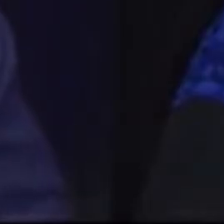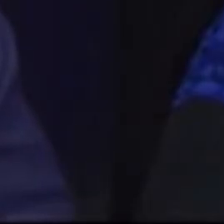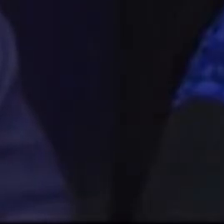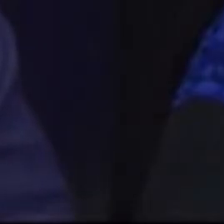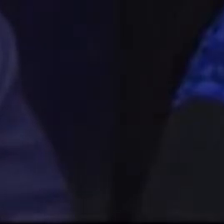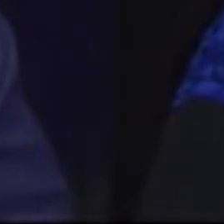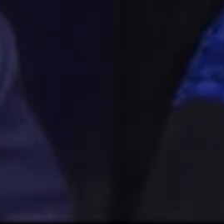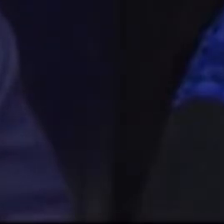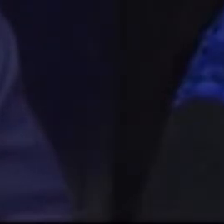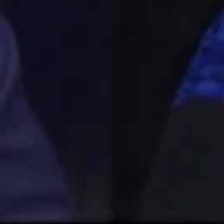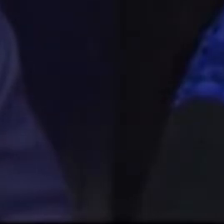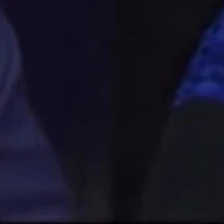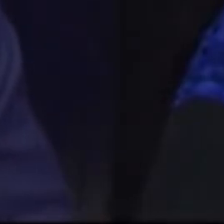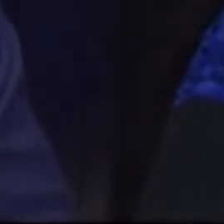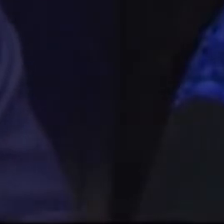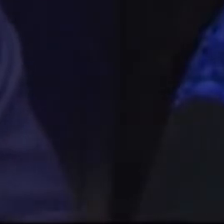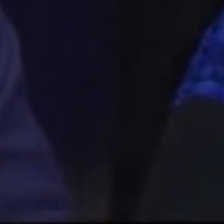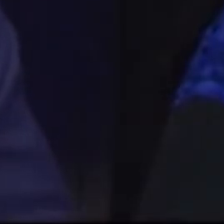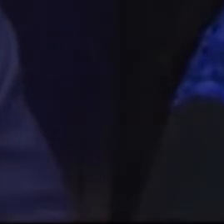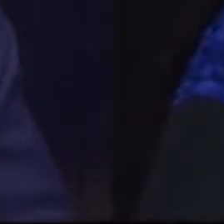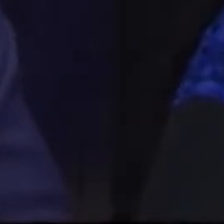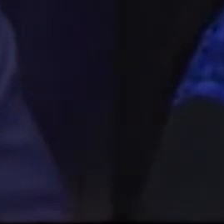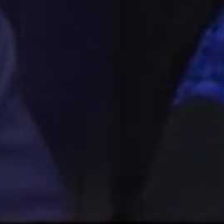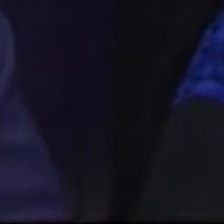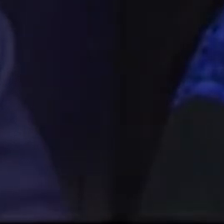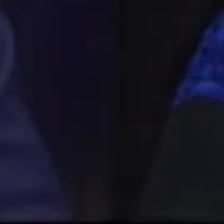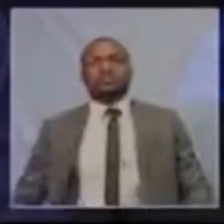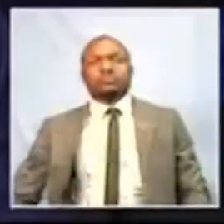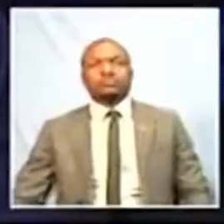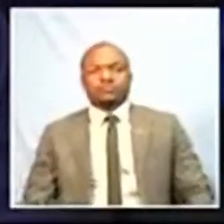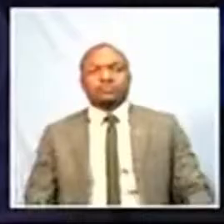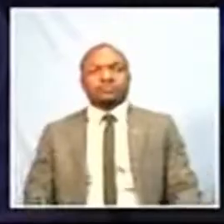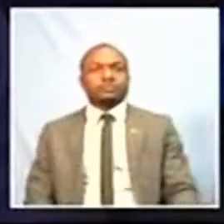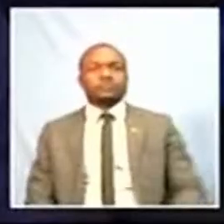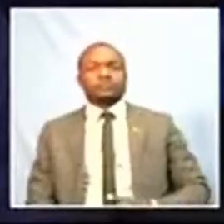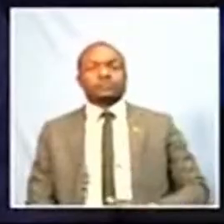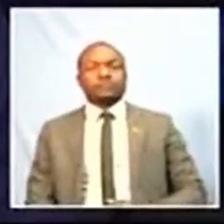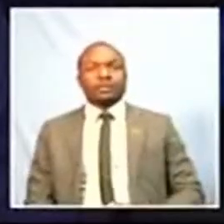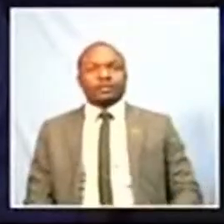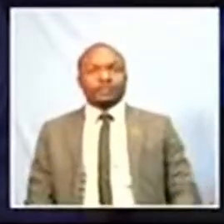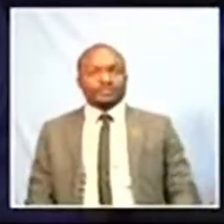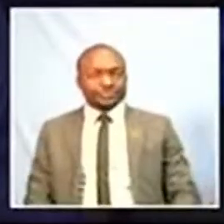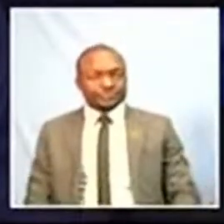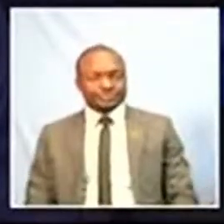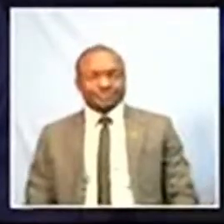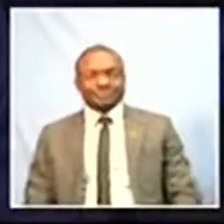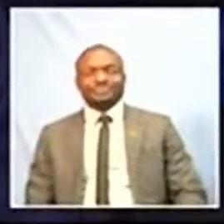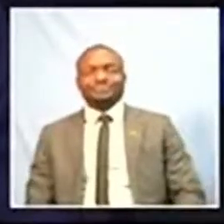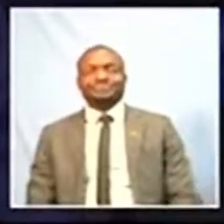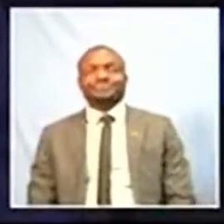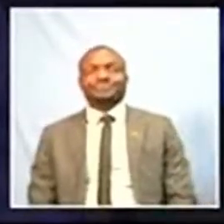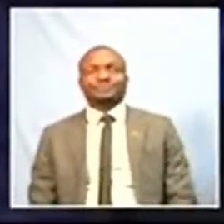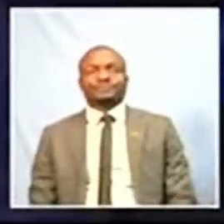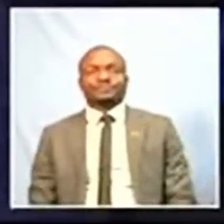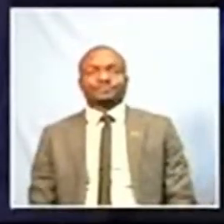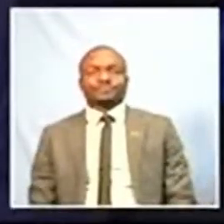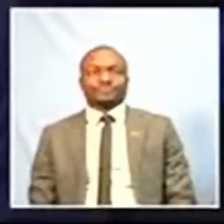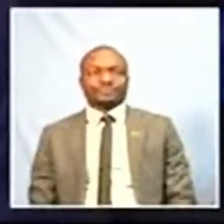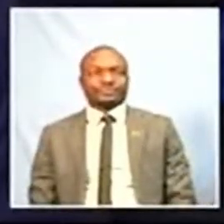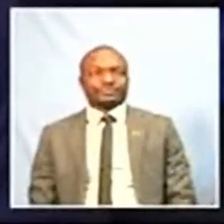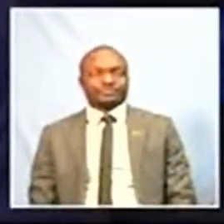get in touch with the office so that we will be speaking to a document to that effect. Thank you.